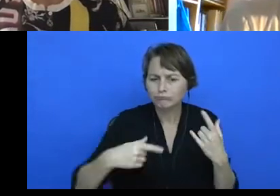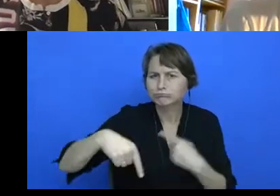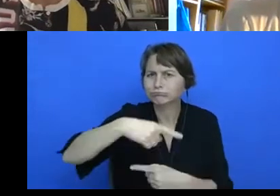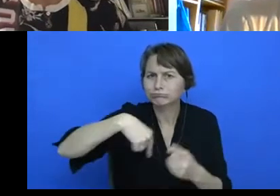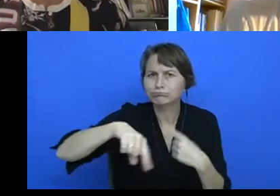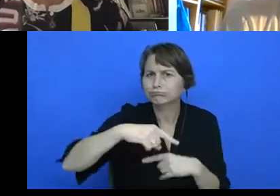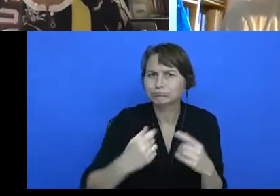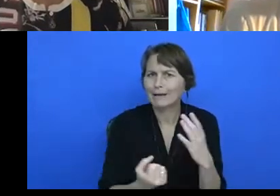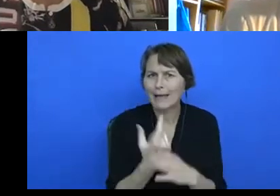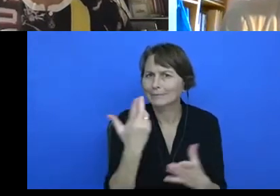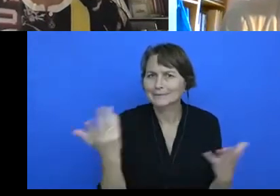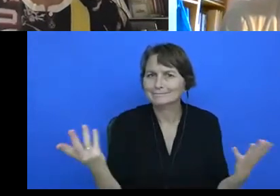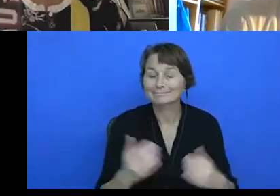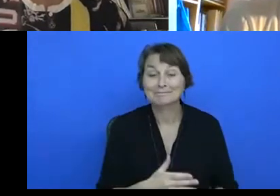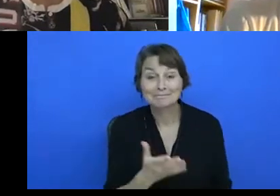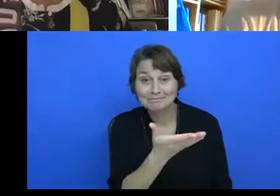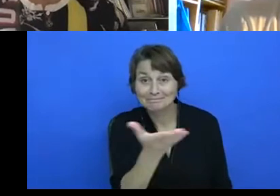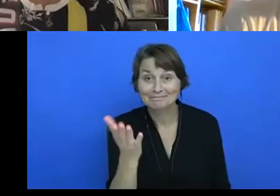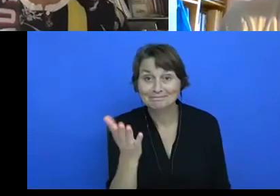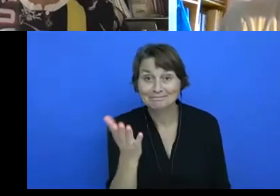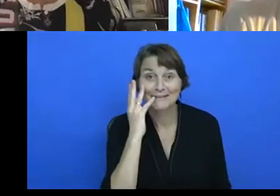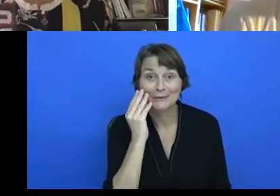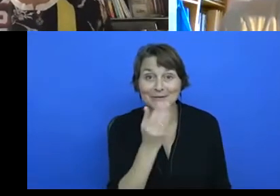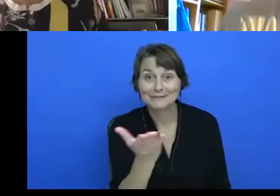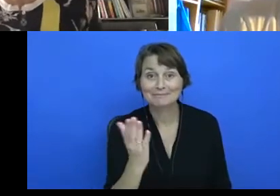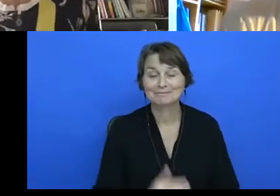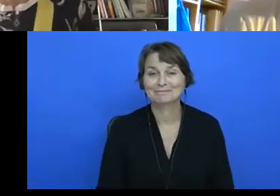Any experiences on that? Charlotte?